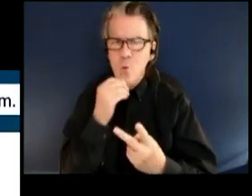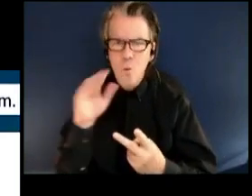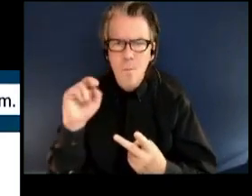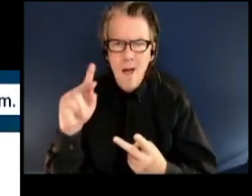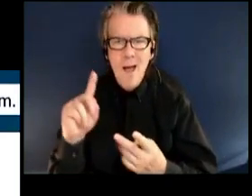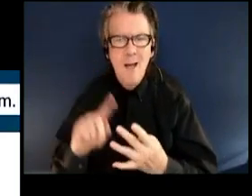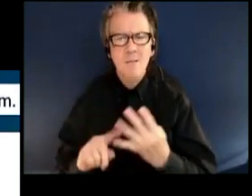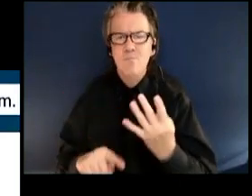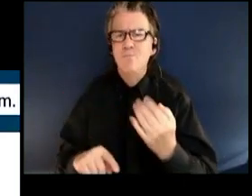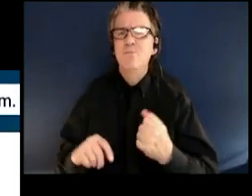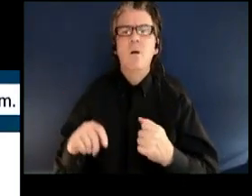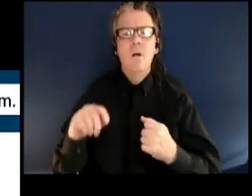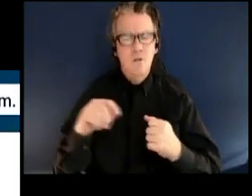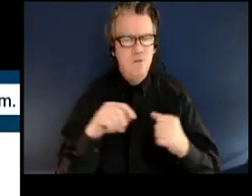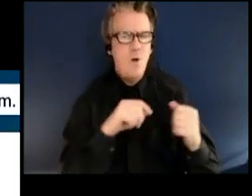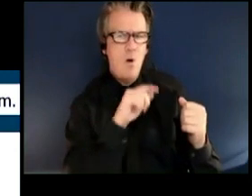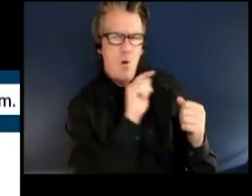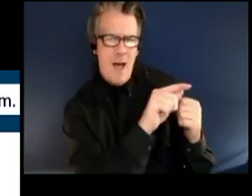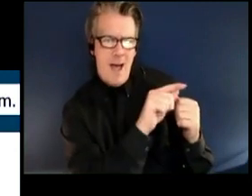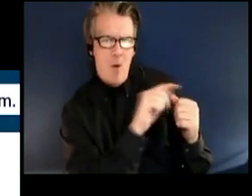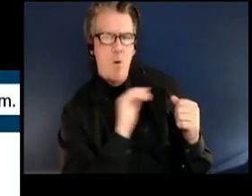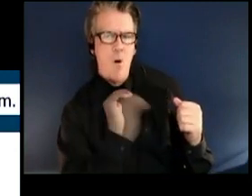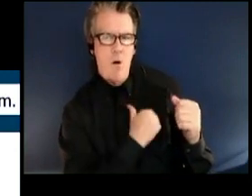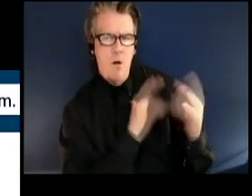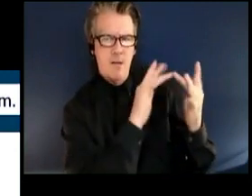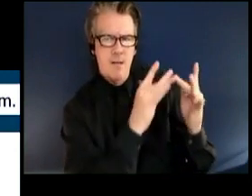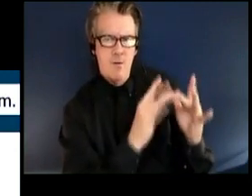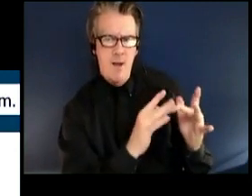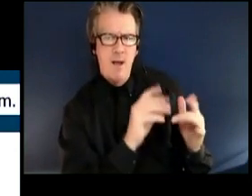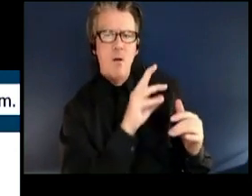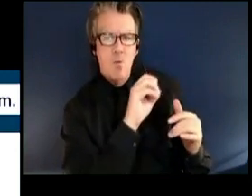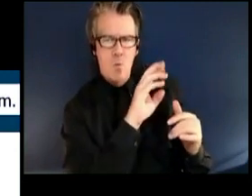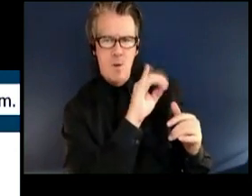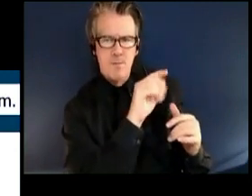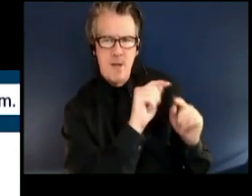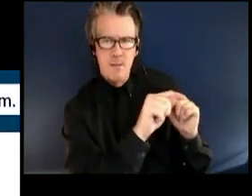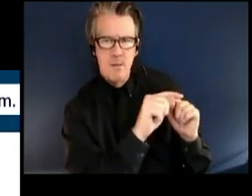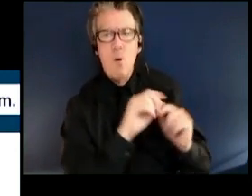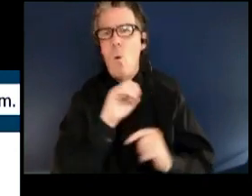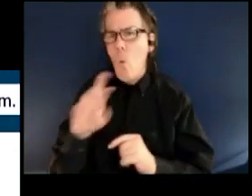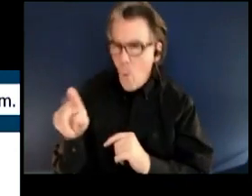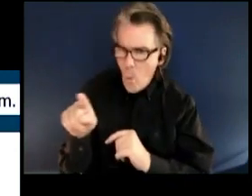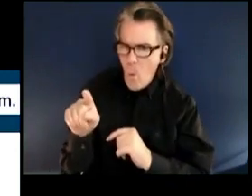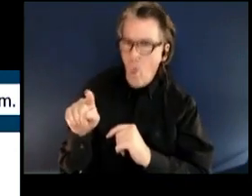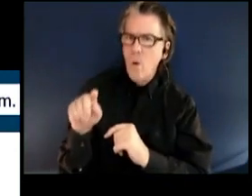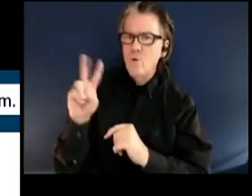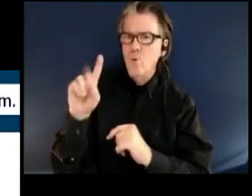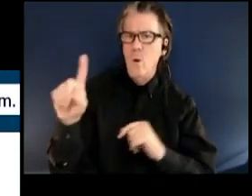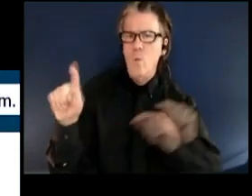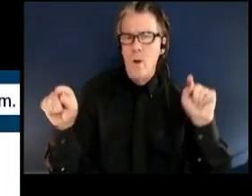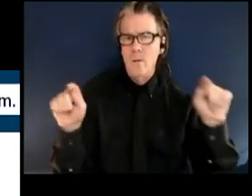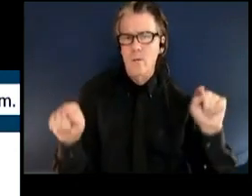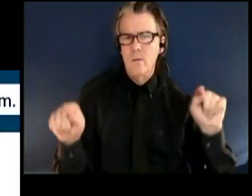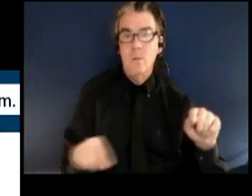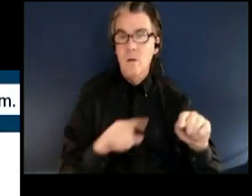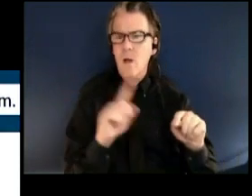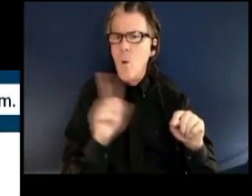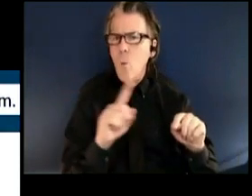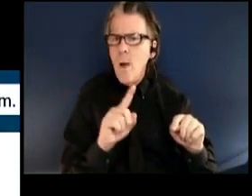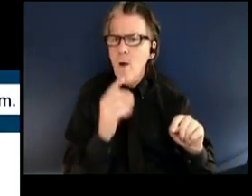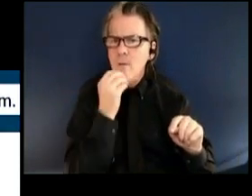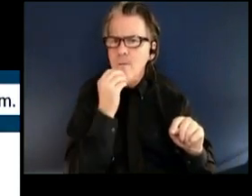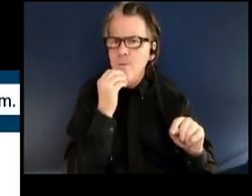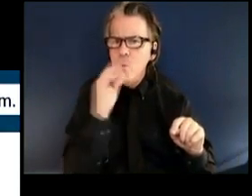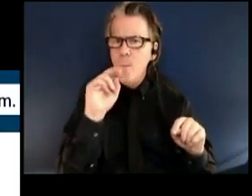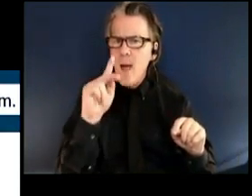pge.com/disability and aging, you can see a list of those participating food banks, Meals on Wheels, and other resources that are available in